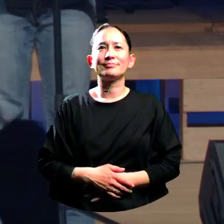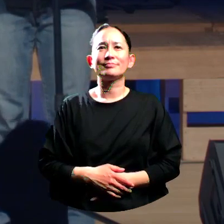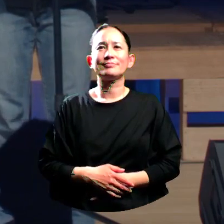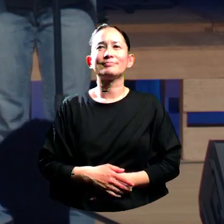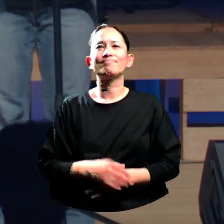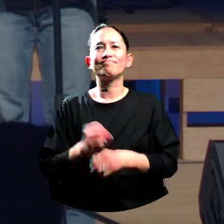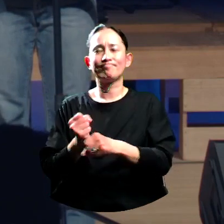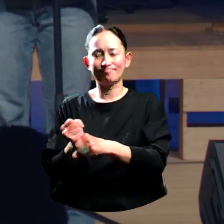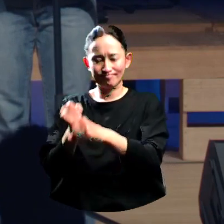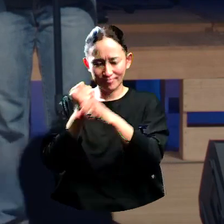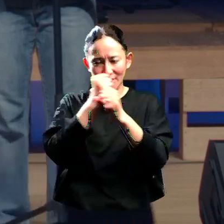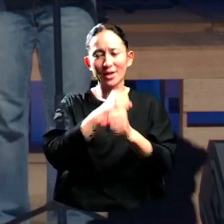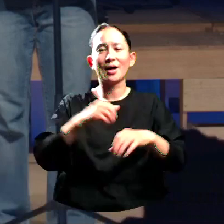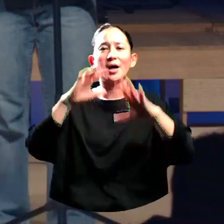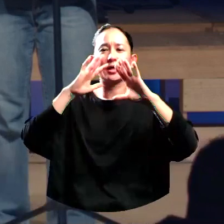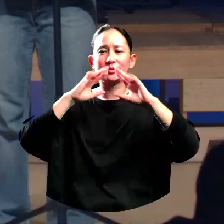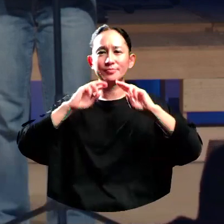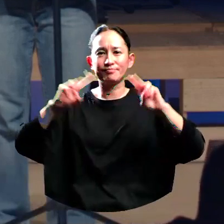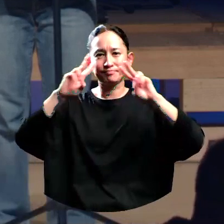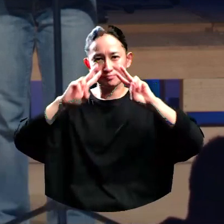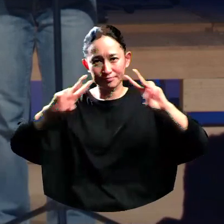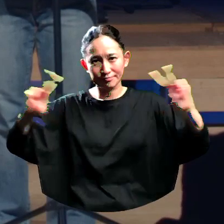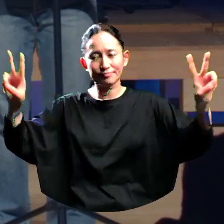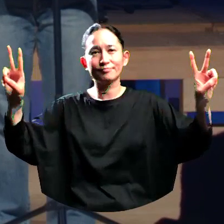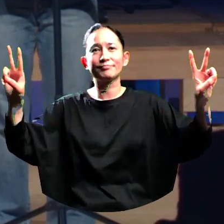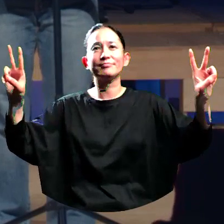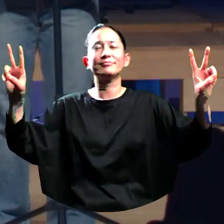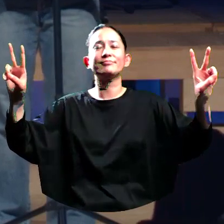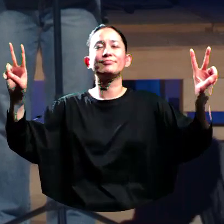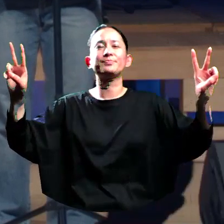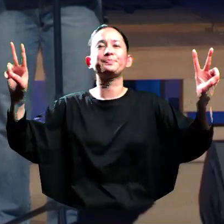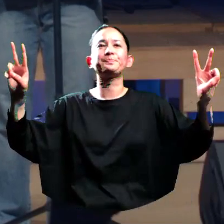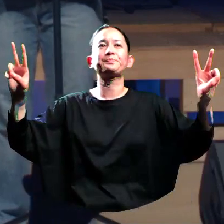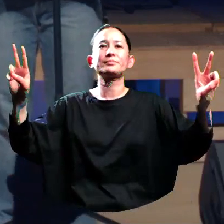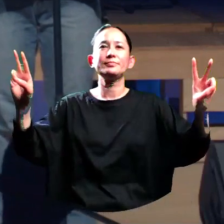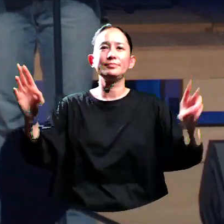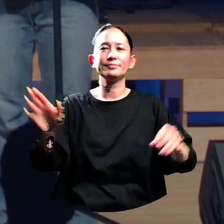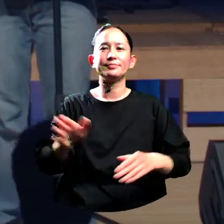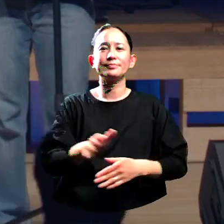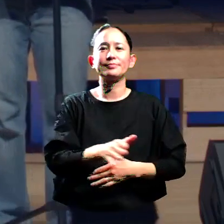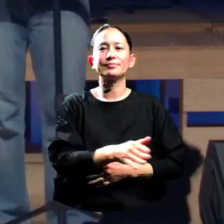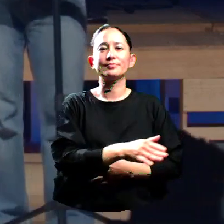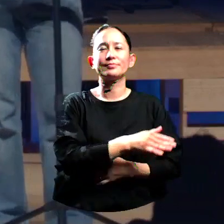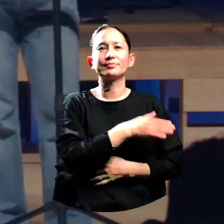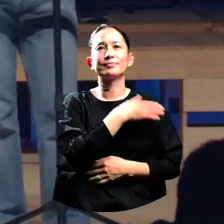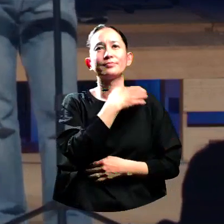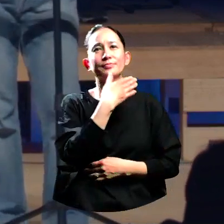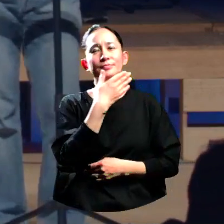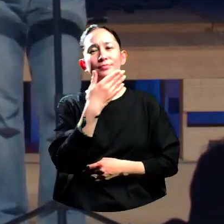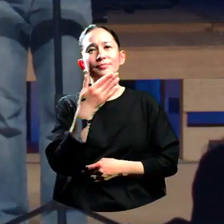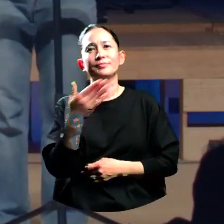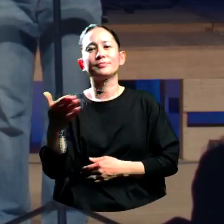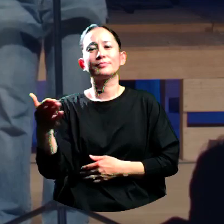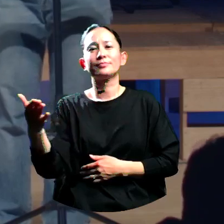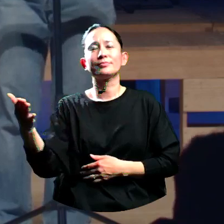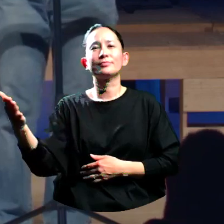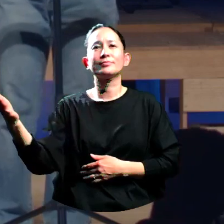stone was rolled away. His perfect love cannot be